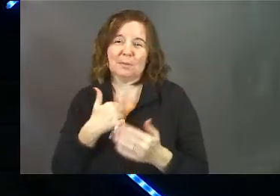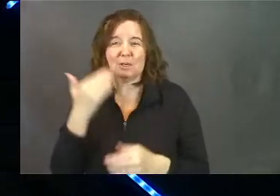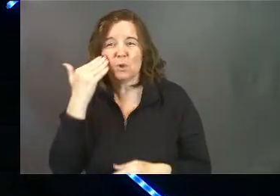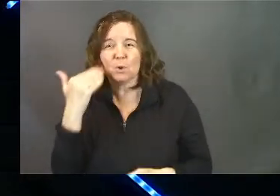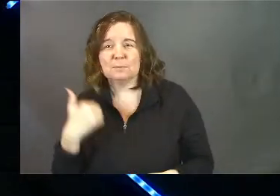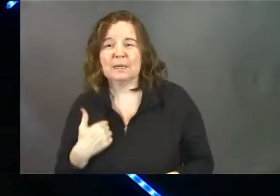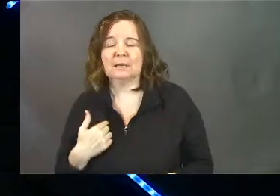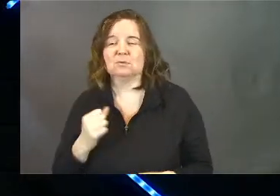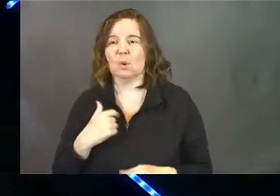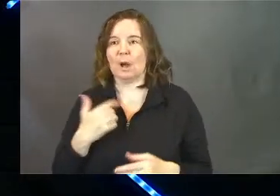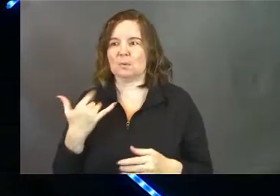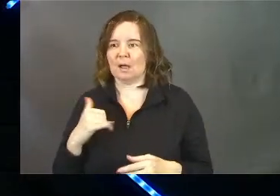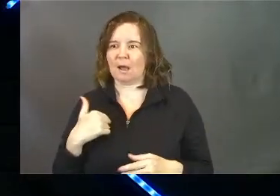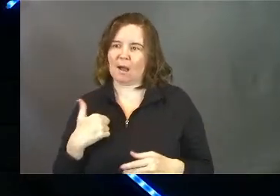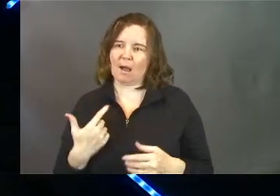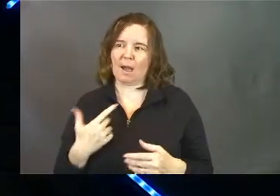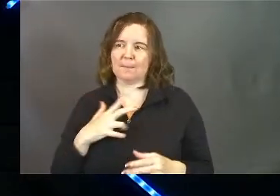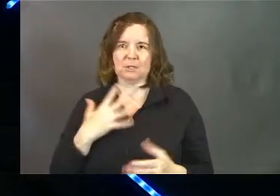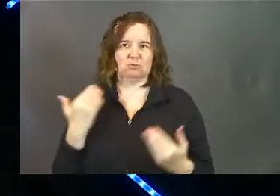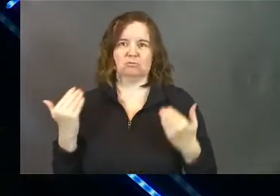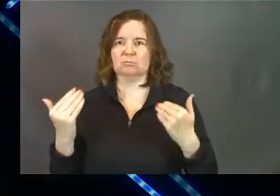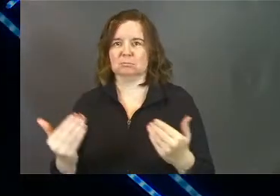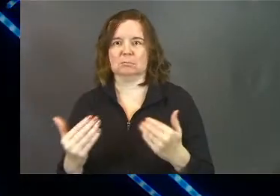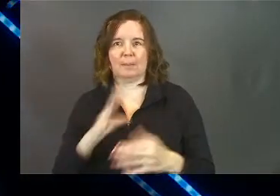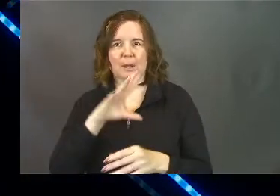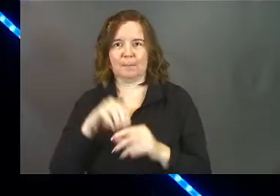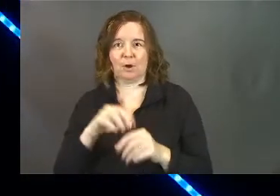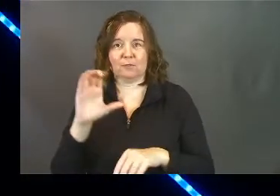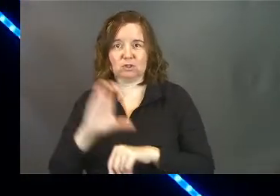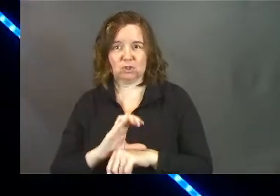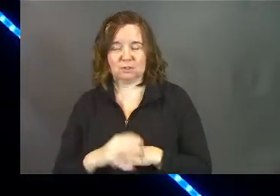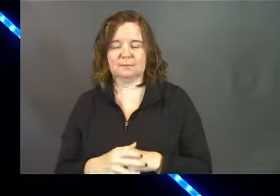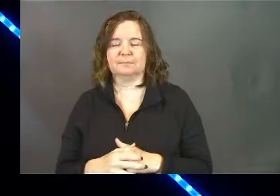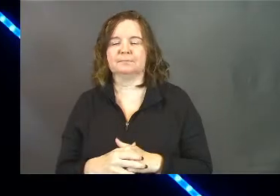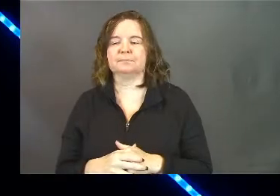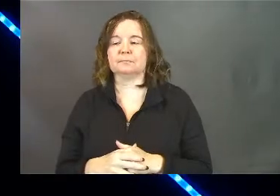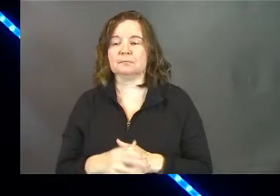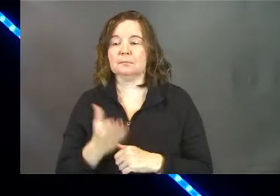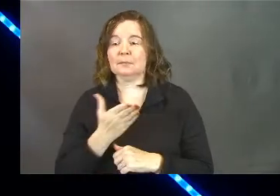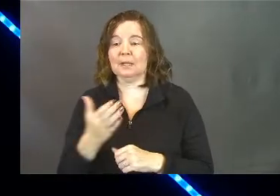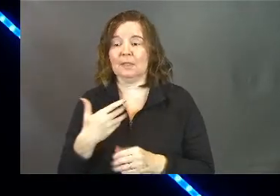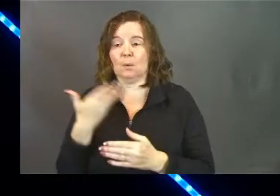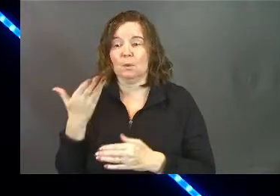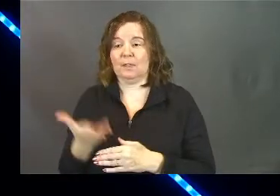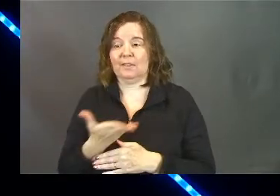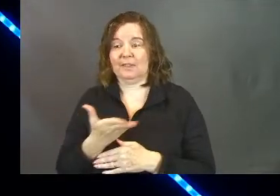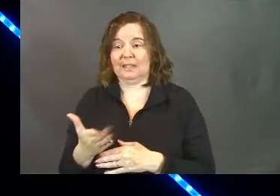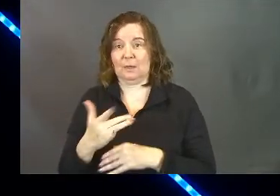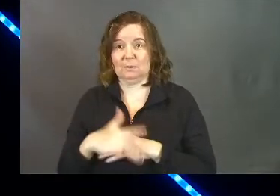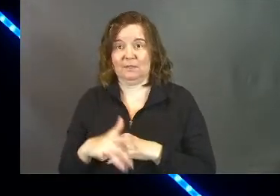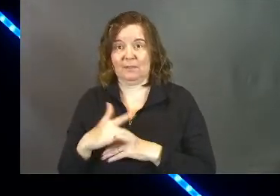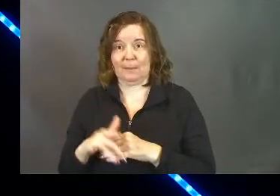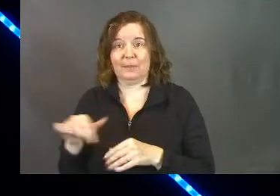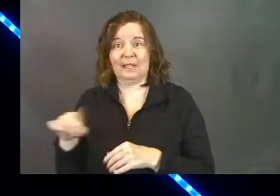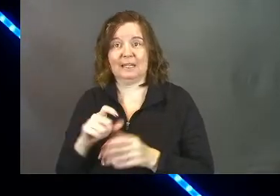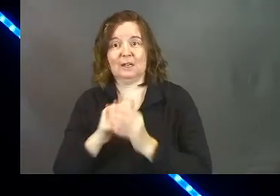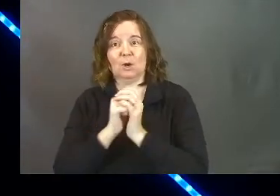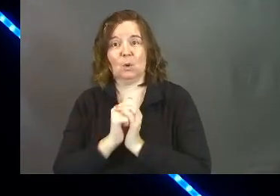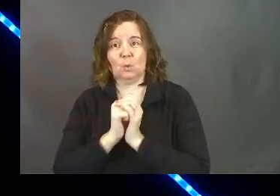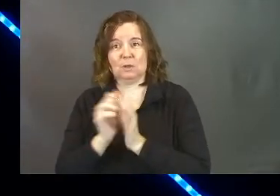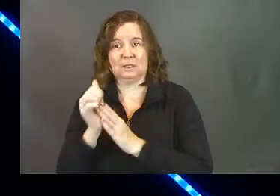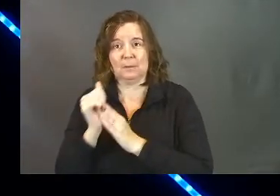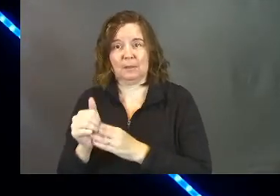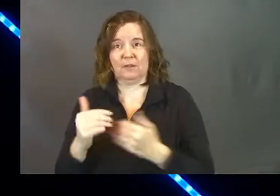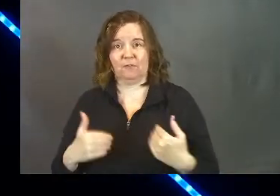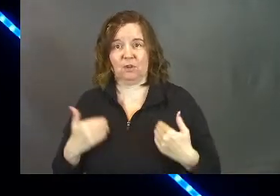knows me. And so I was like, I'm going to jump in. I'm going to be a part of this church, you know? And the thing that was there, the thing that was available, was they needed a worship leader for